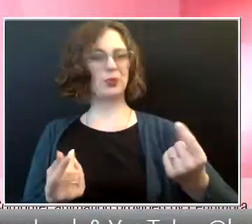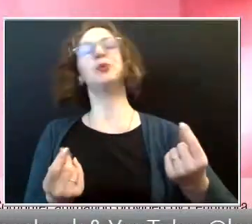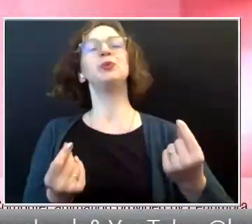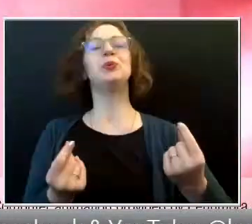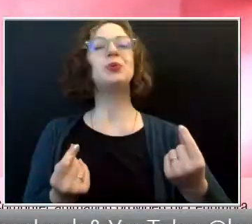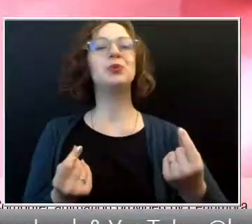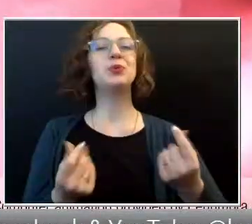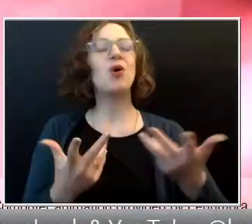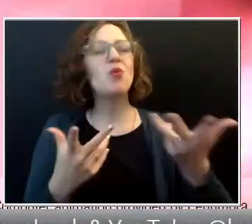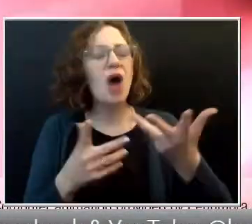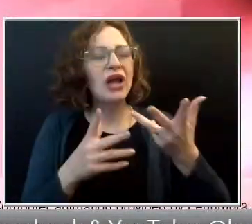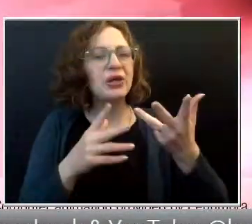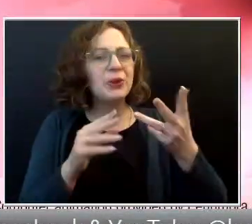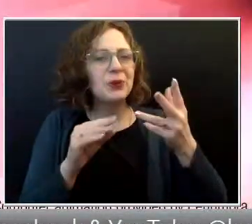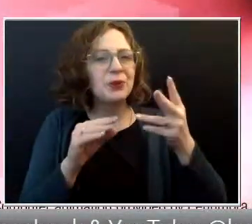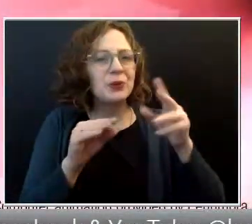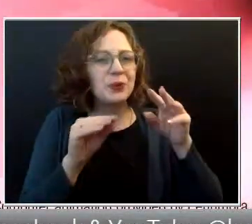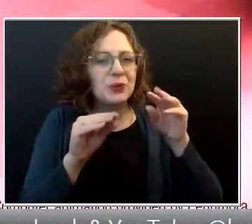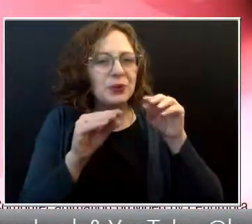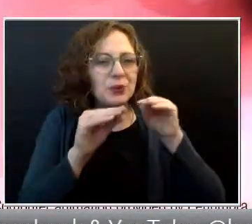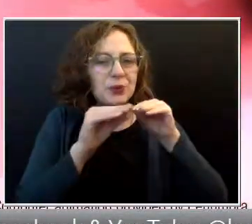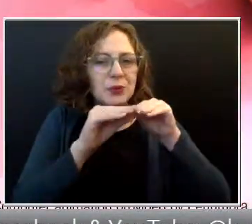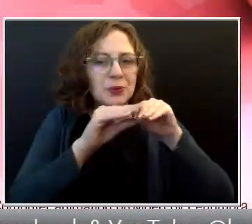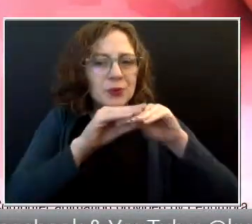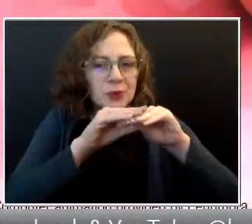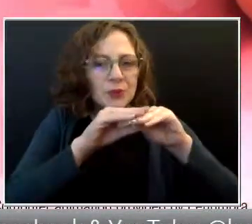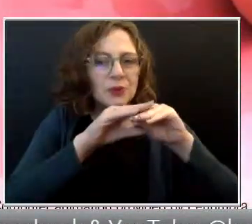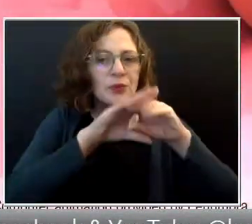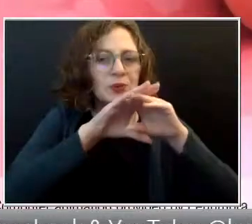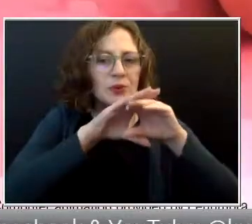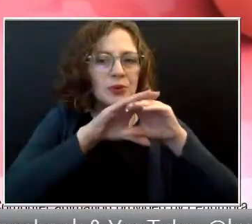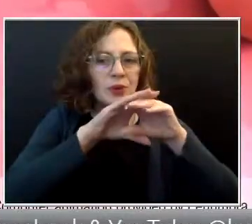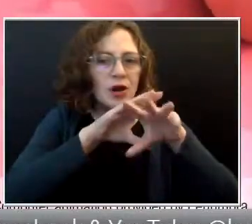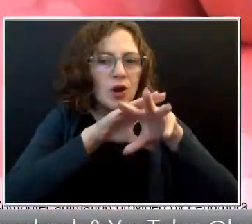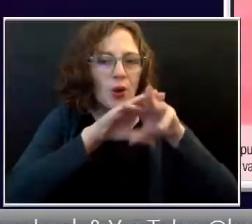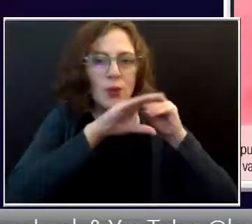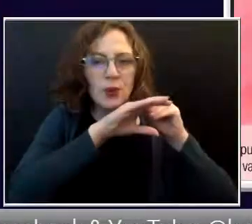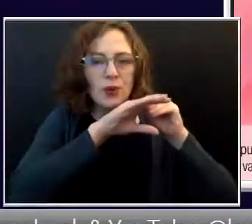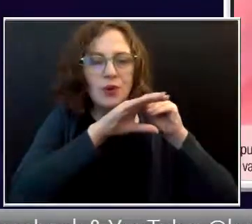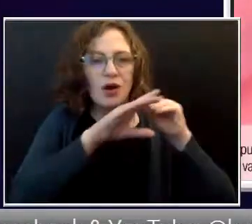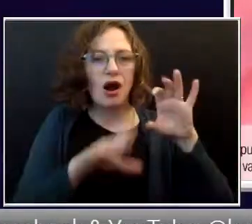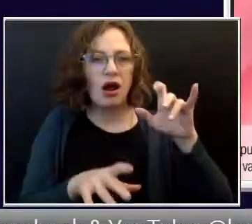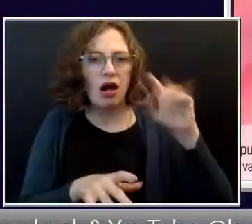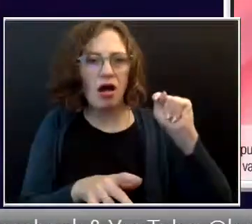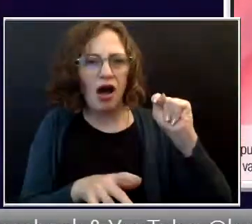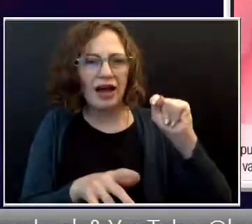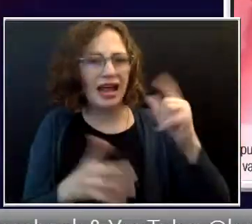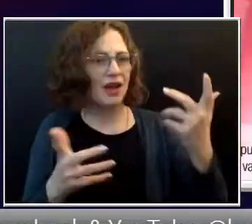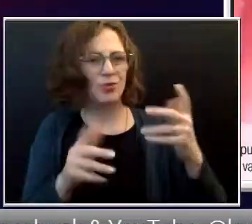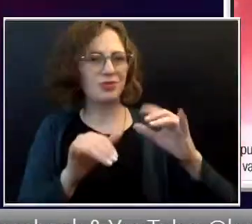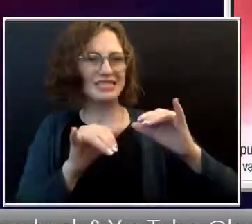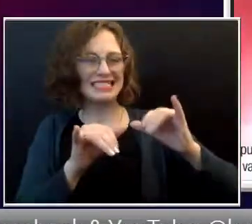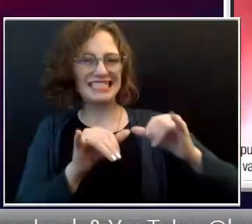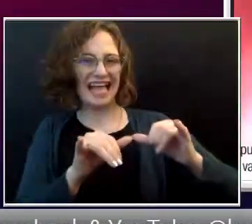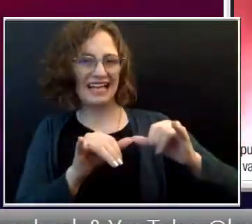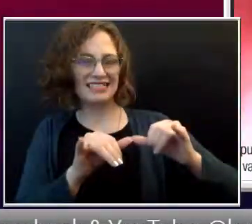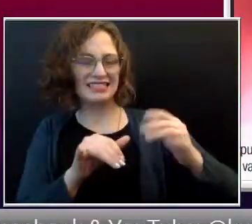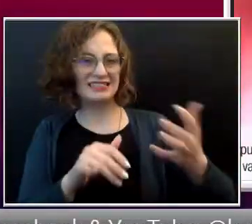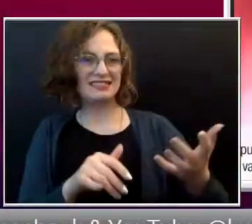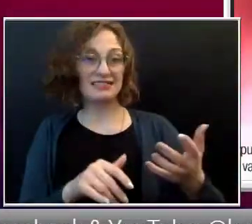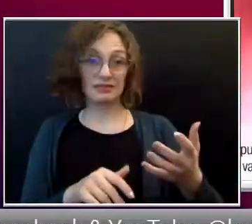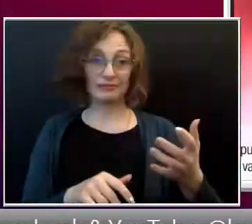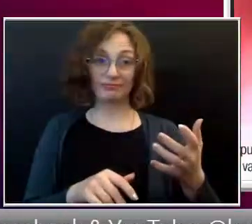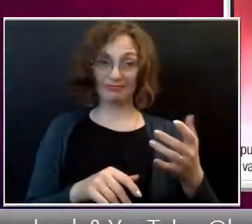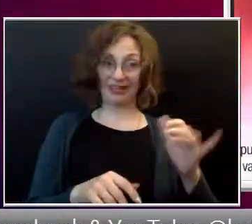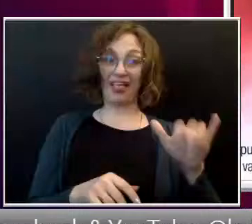to suck the clot out, and how big was the clot in Doug's brain? Yeah, so this is actually a device that we use called an